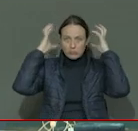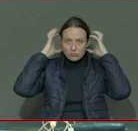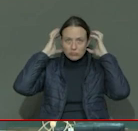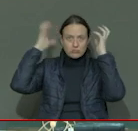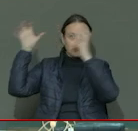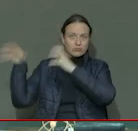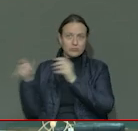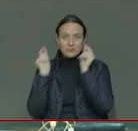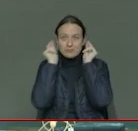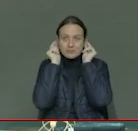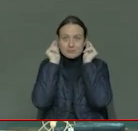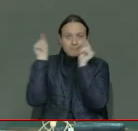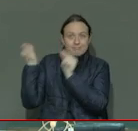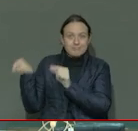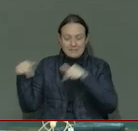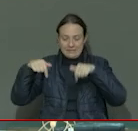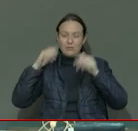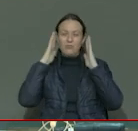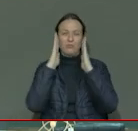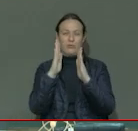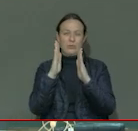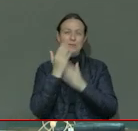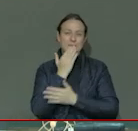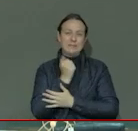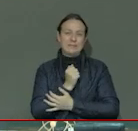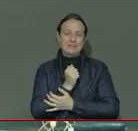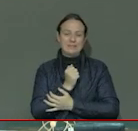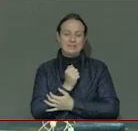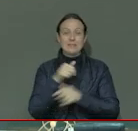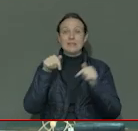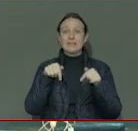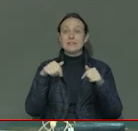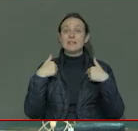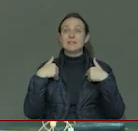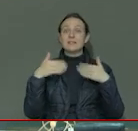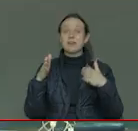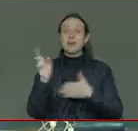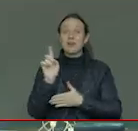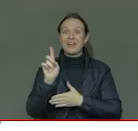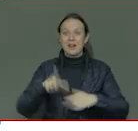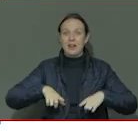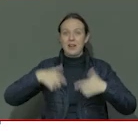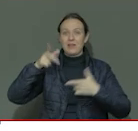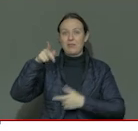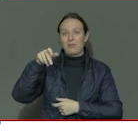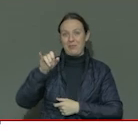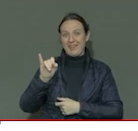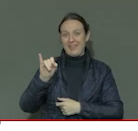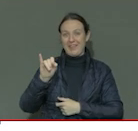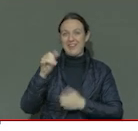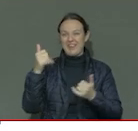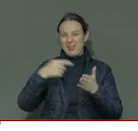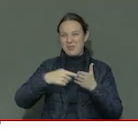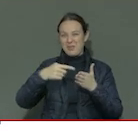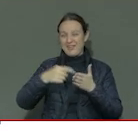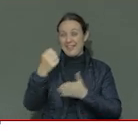so that you can concentrate and focus on the lesson. So today we are going to start with Life of Pi. So for the next 3